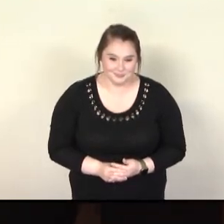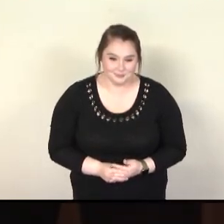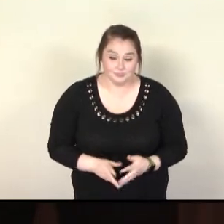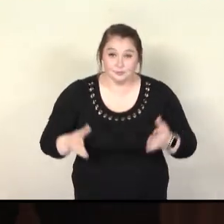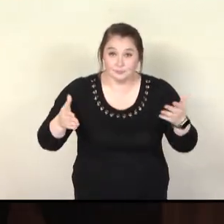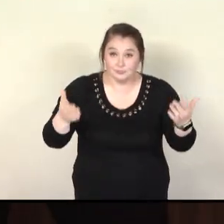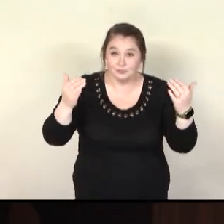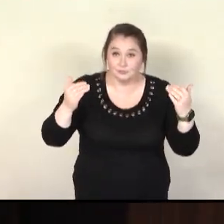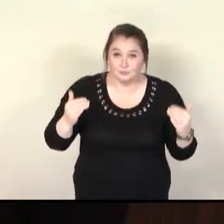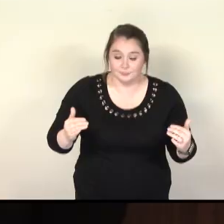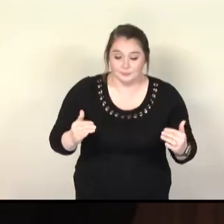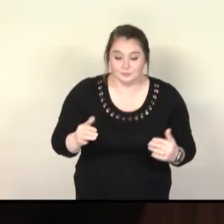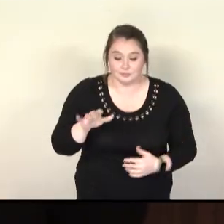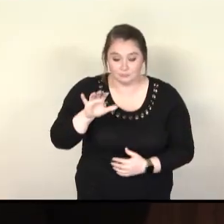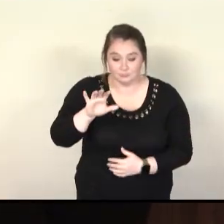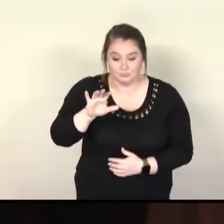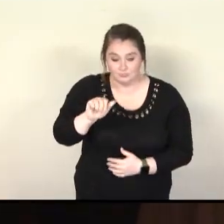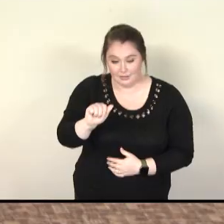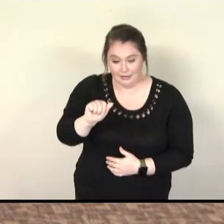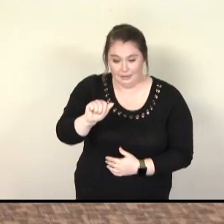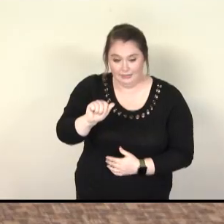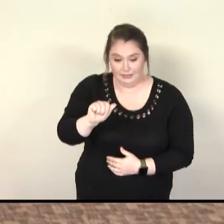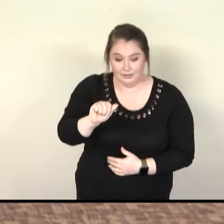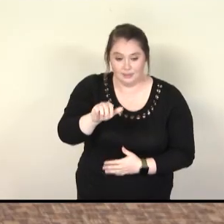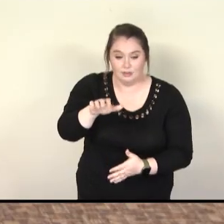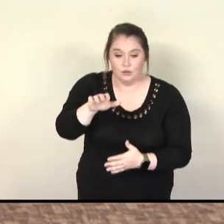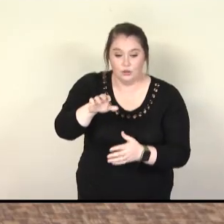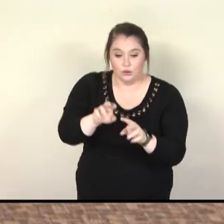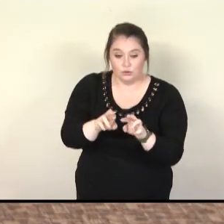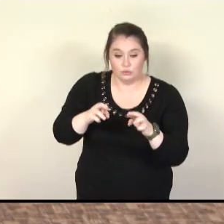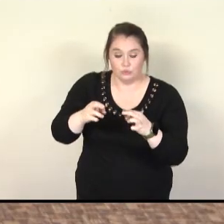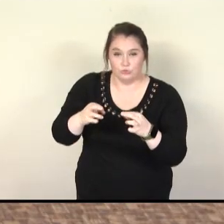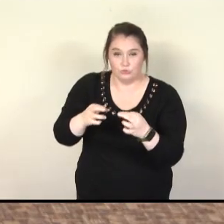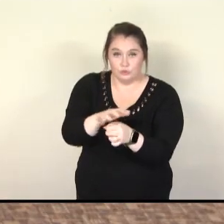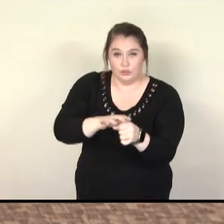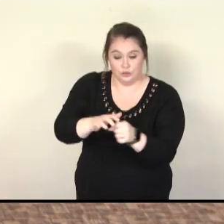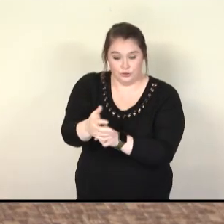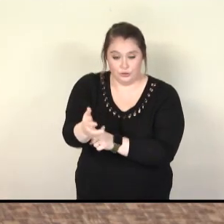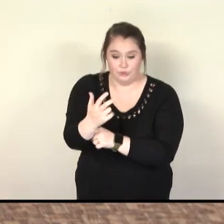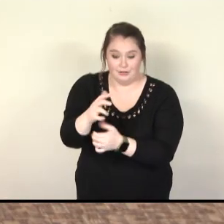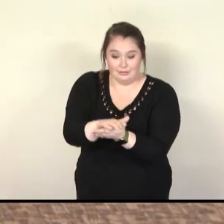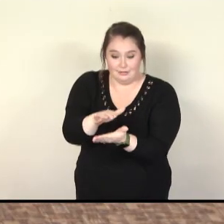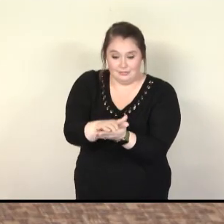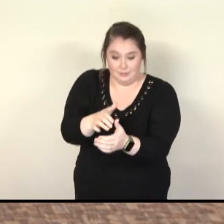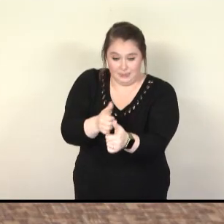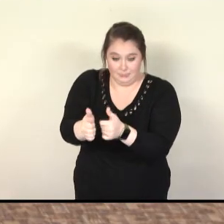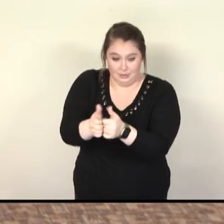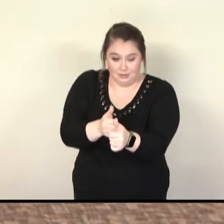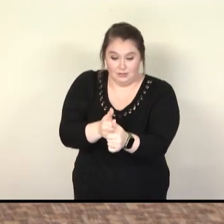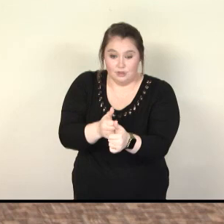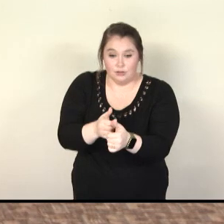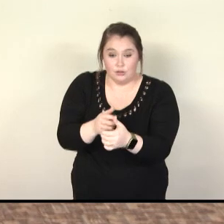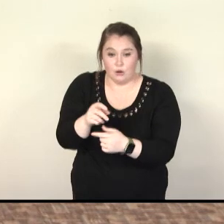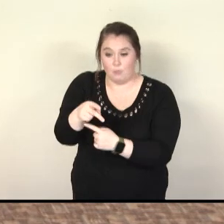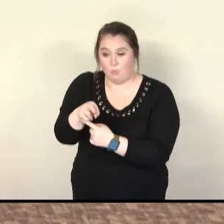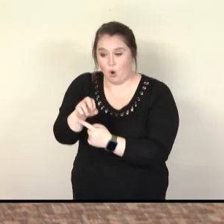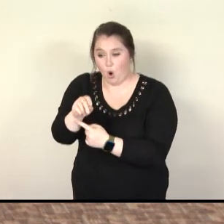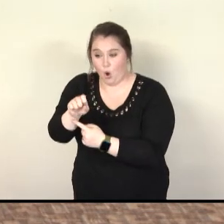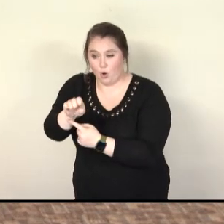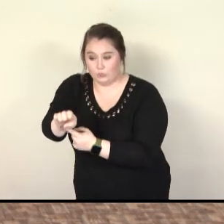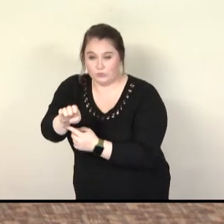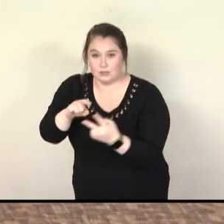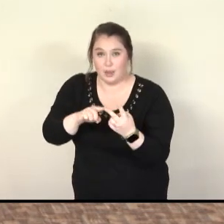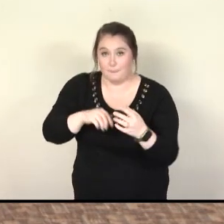Our next item is the 5A Region 3 Academic Meet. The University High School Prose and Poetry team represented